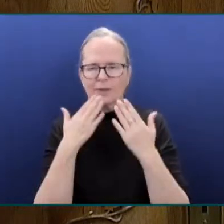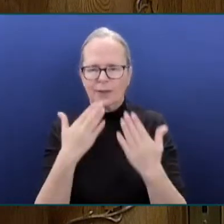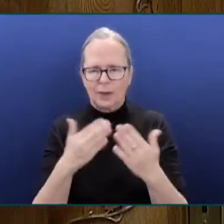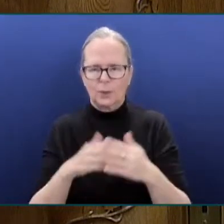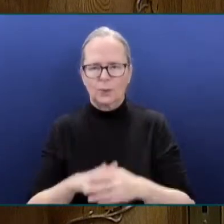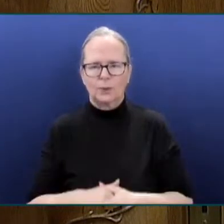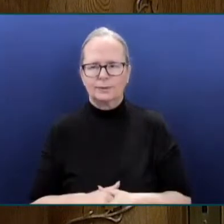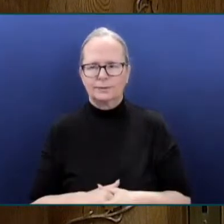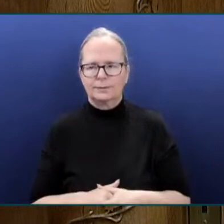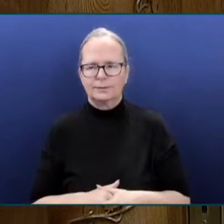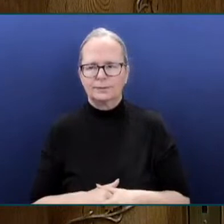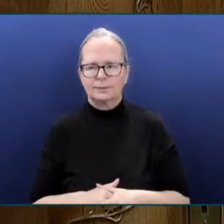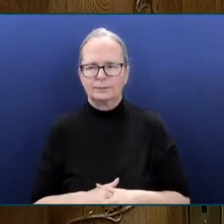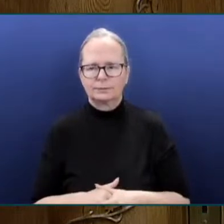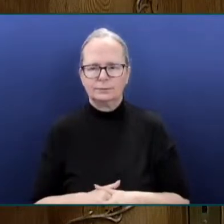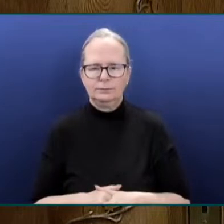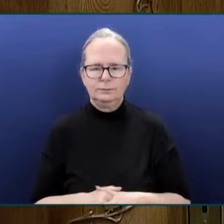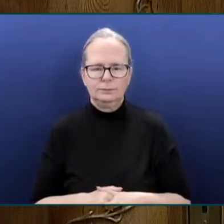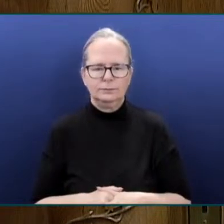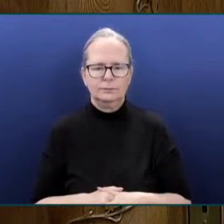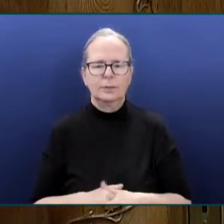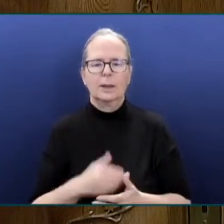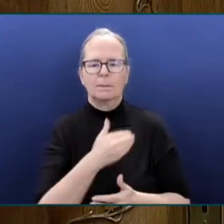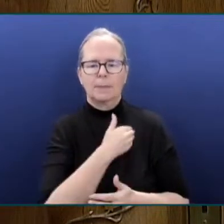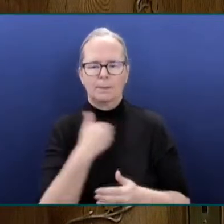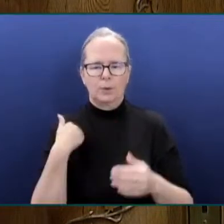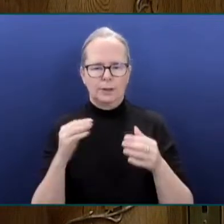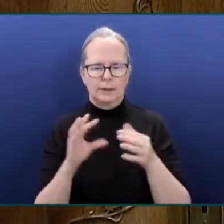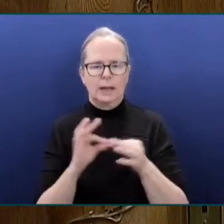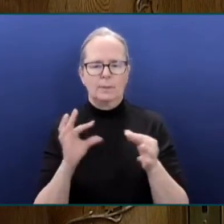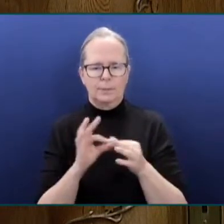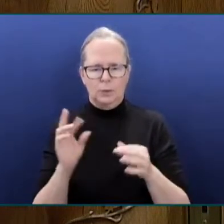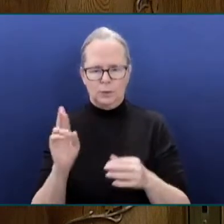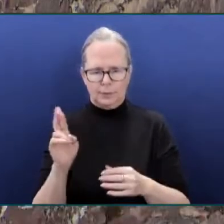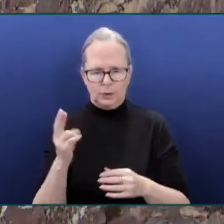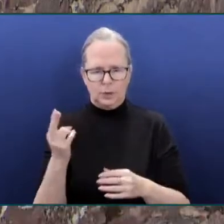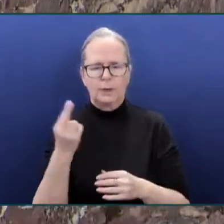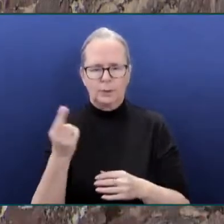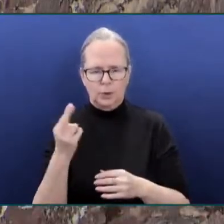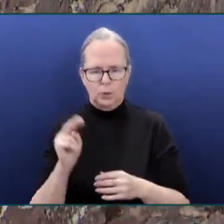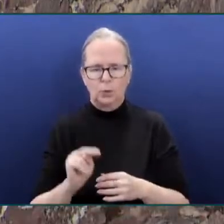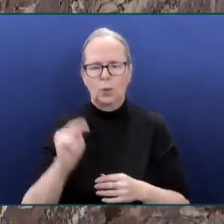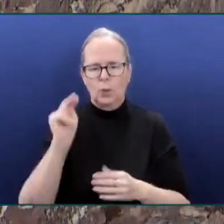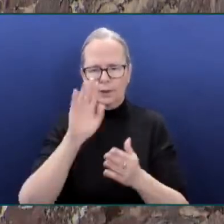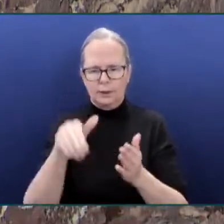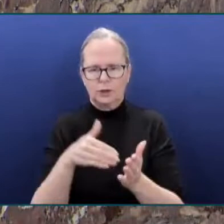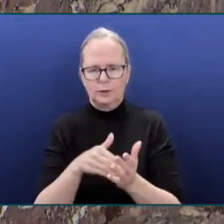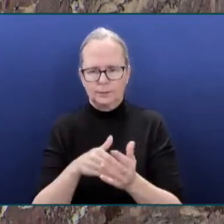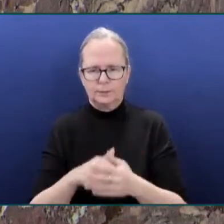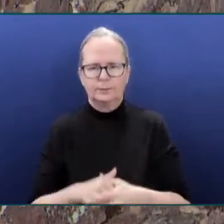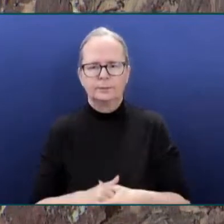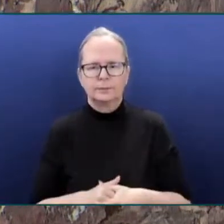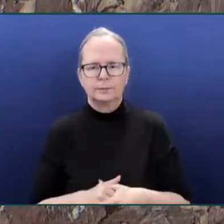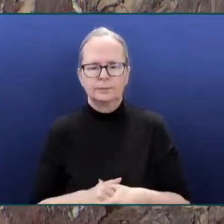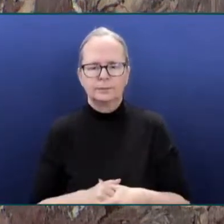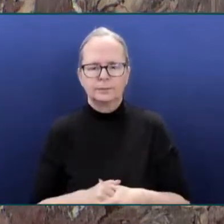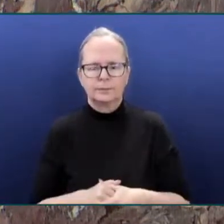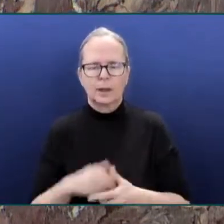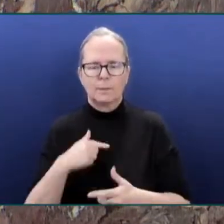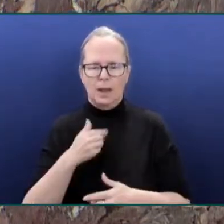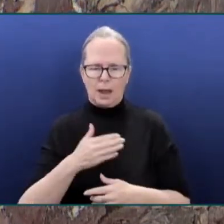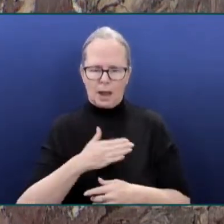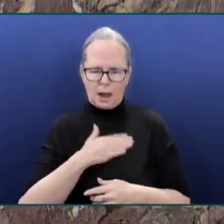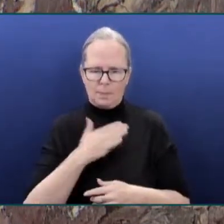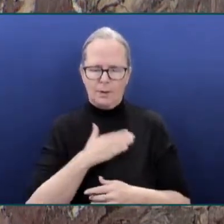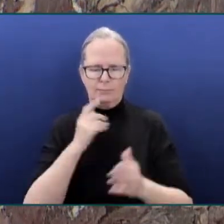Member for Richmond North Centre. Thank you, Mr. Speaker. It's my pleasure to rise in the House today and acknowledge an important milestone